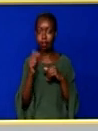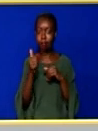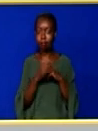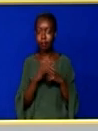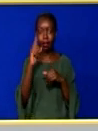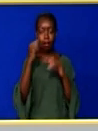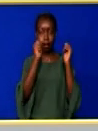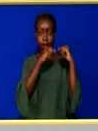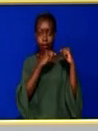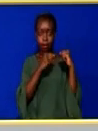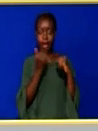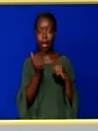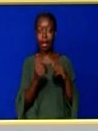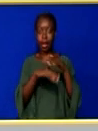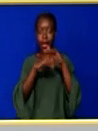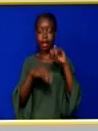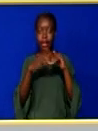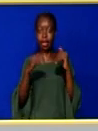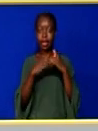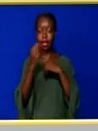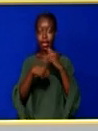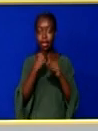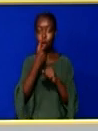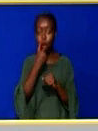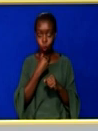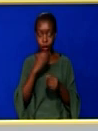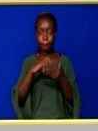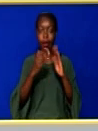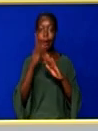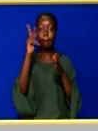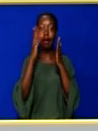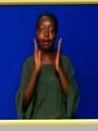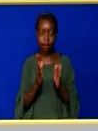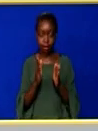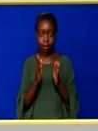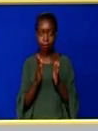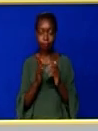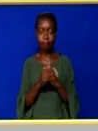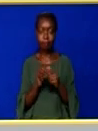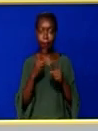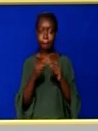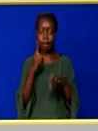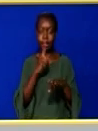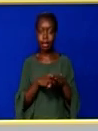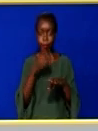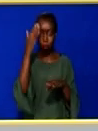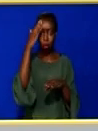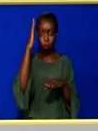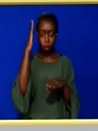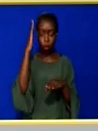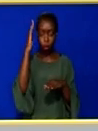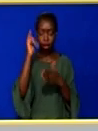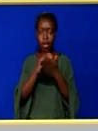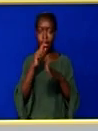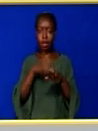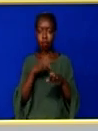agreed a child below 8 years of age automatically become a Kenyan citizen. But when they realized by that time you